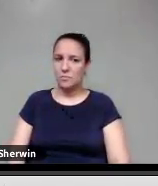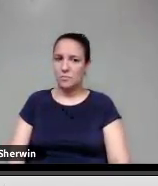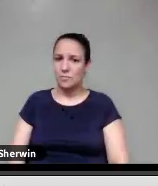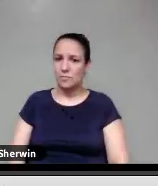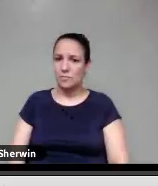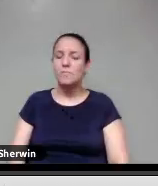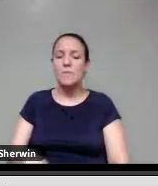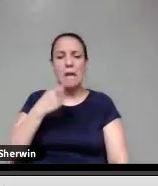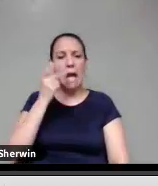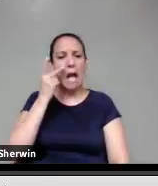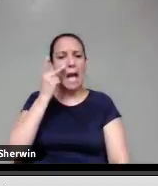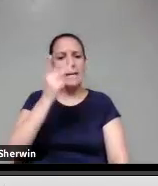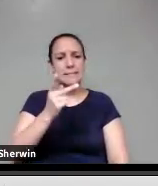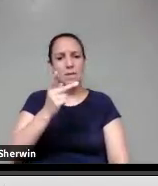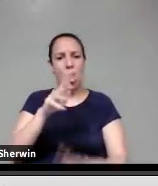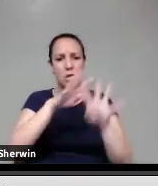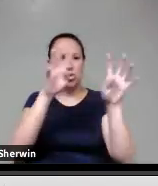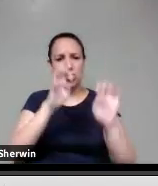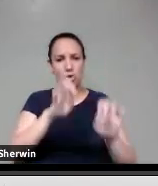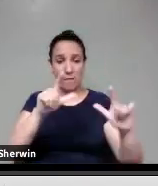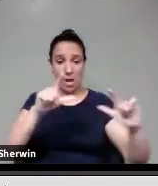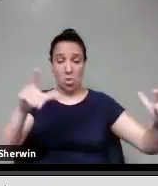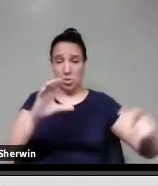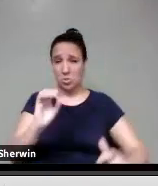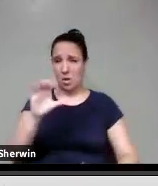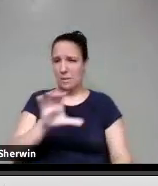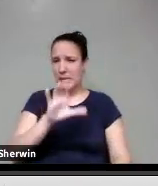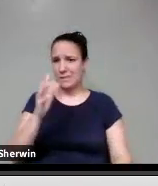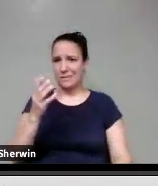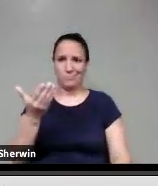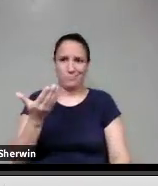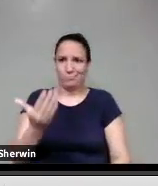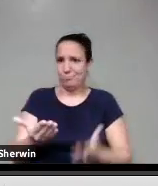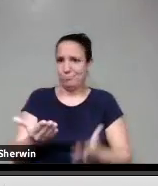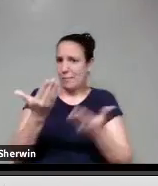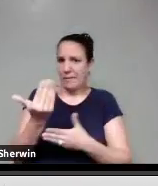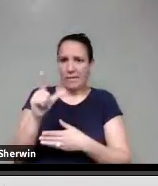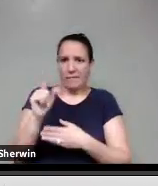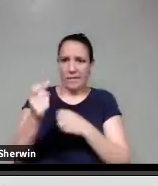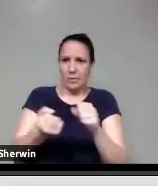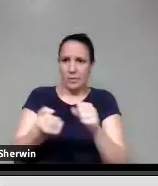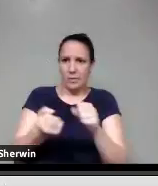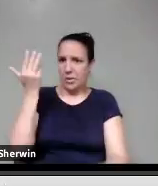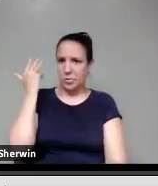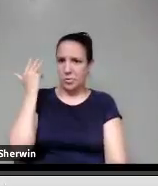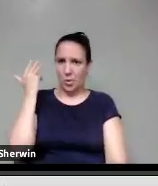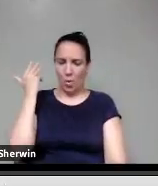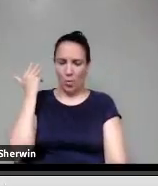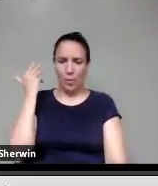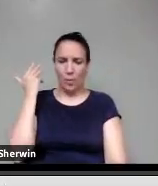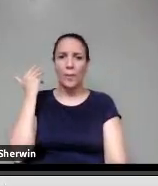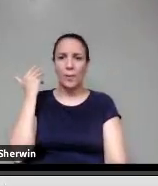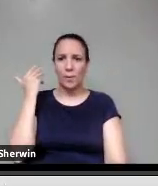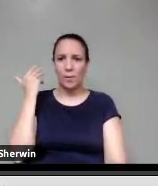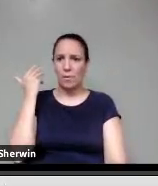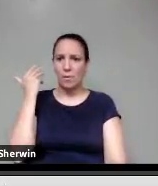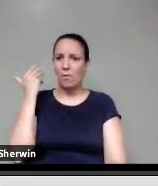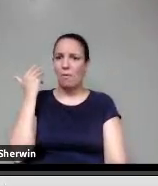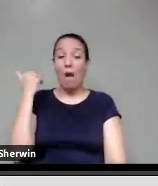that a large company did probably 15 or 20 years ago, and they had a marketing group that put this long,